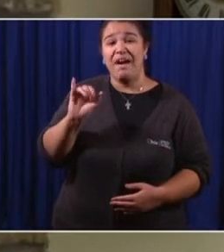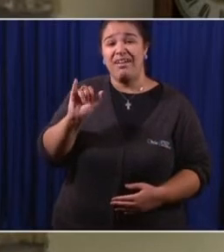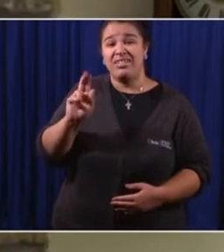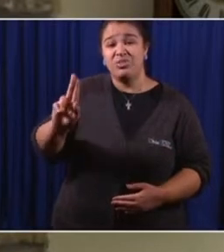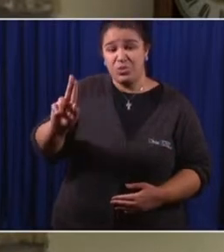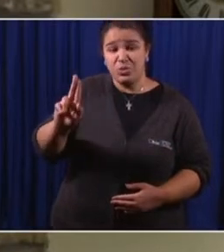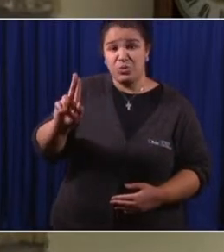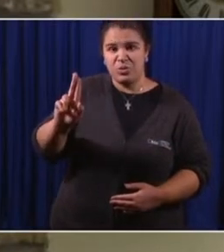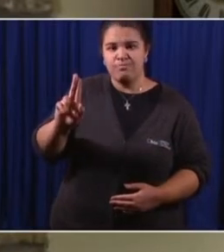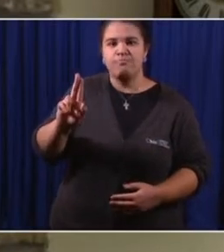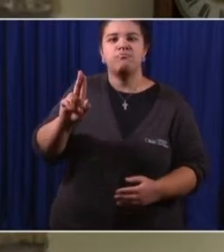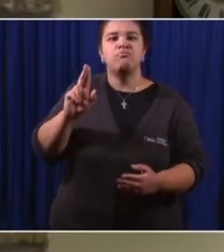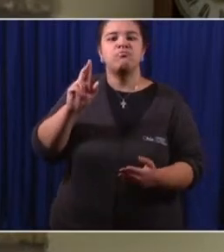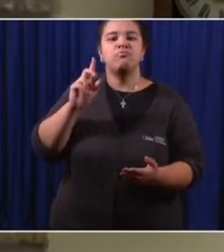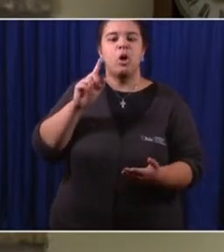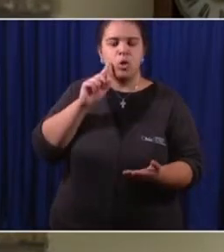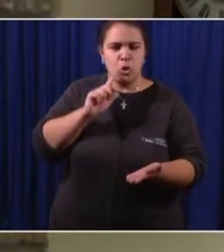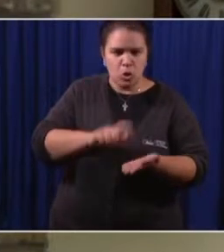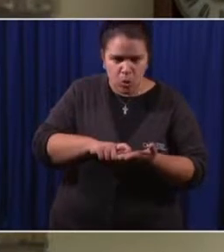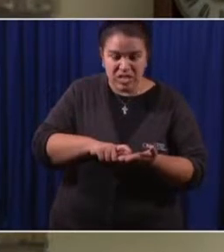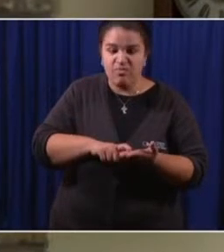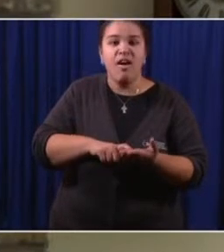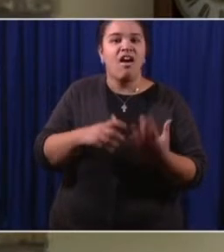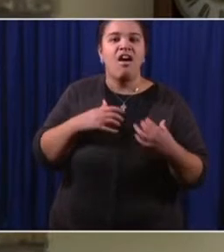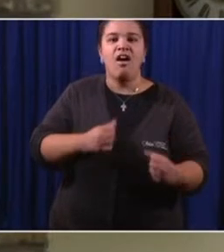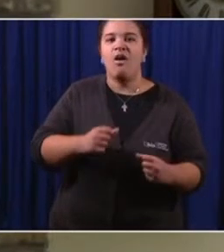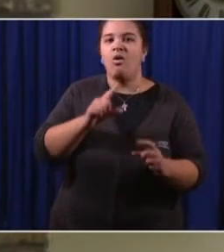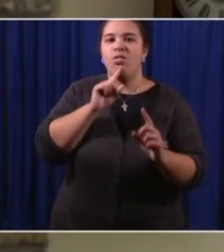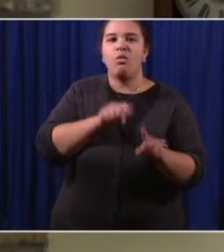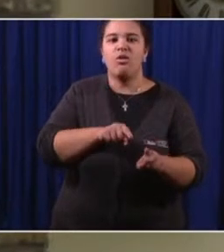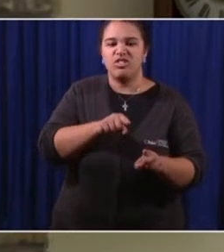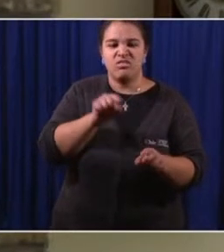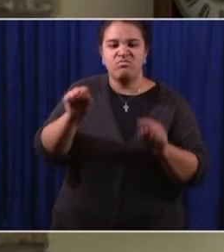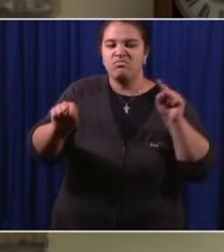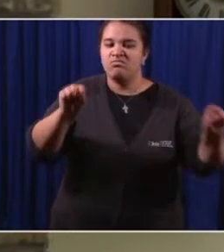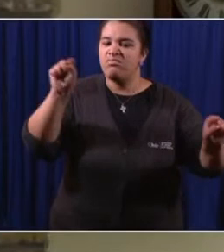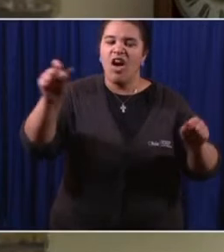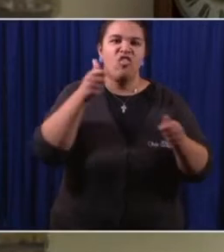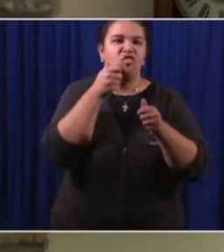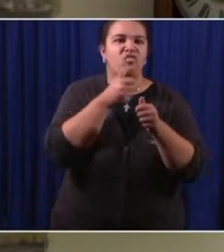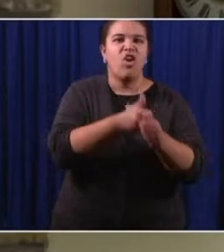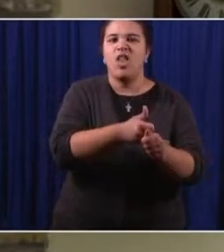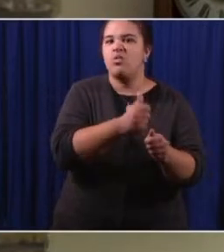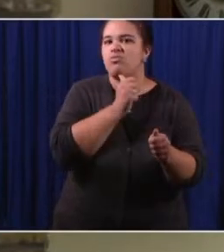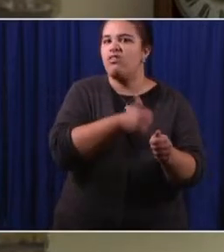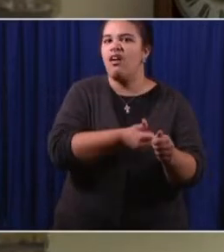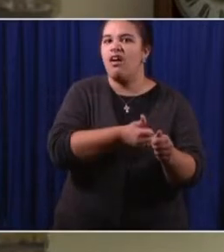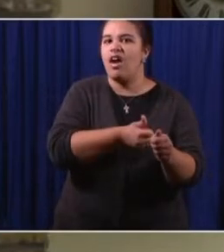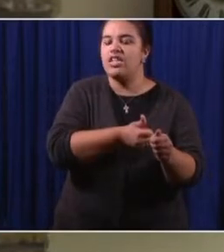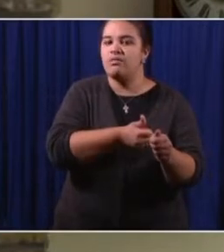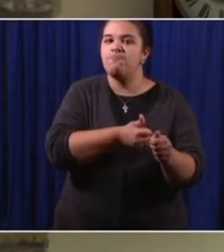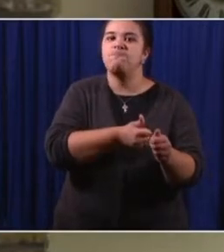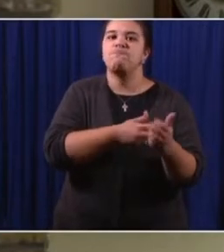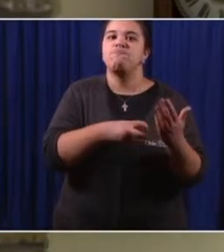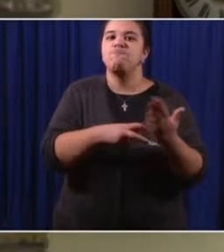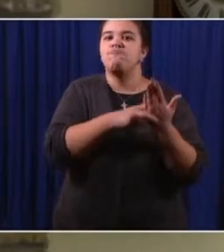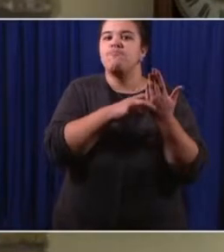for violating the health orders. And I was just wondering if you had any comment on some of that.